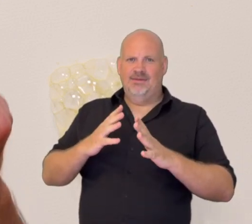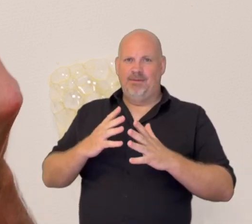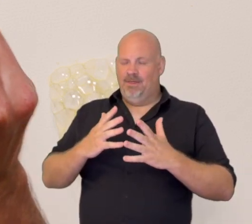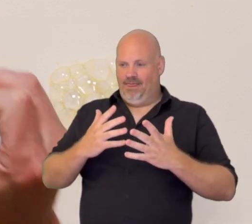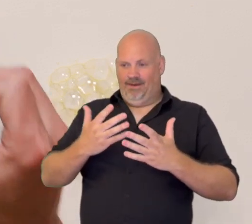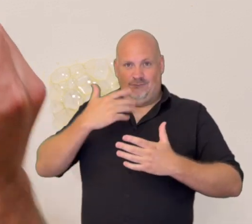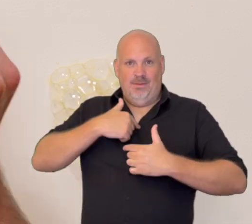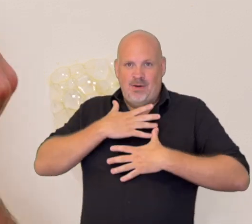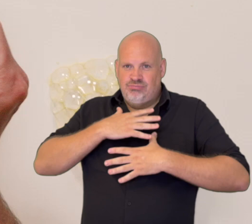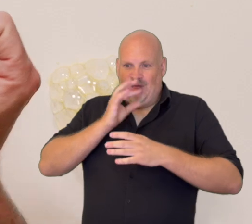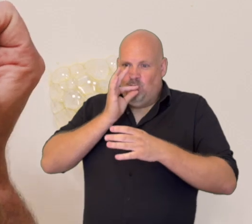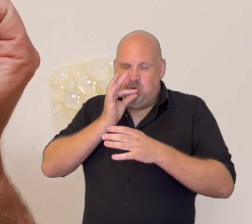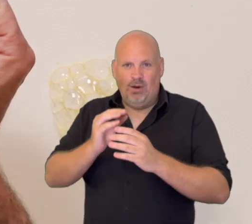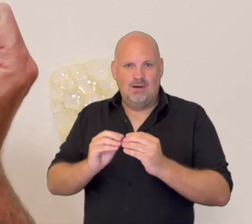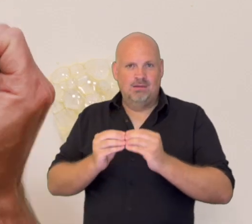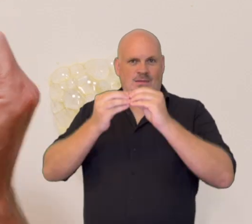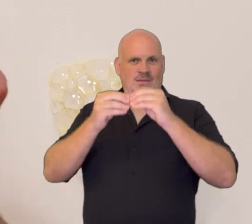breath-made, I